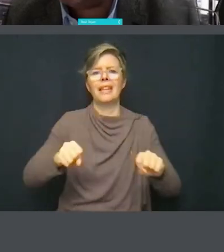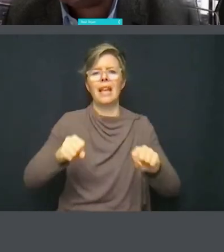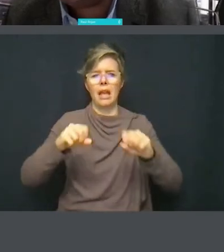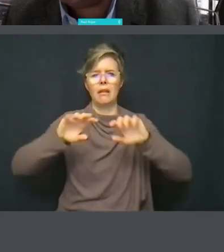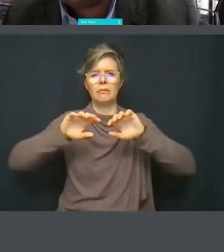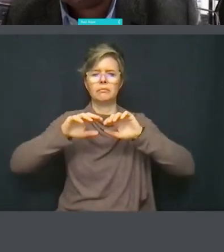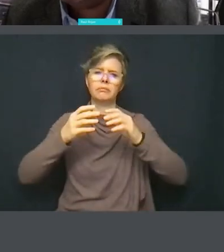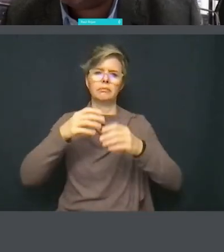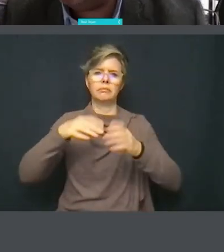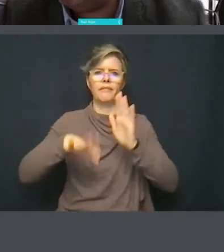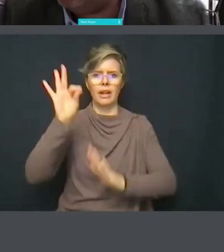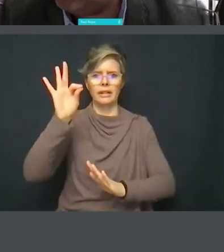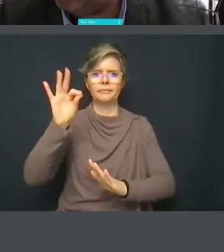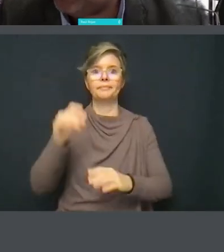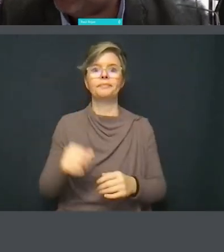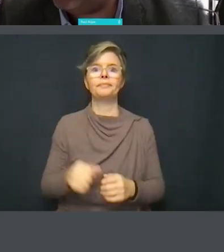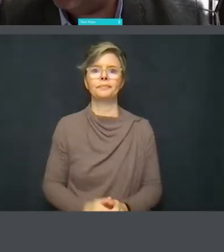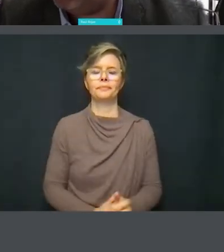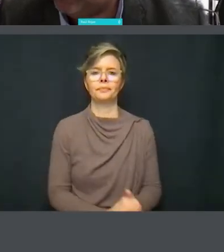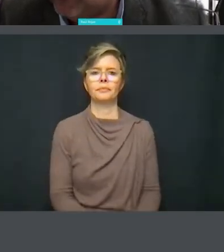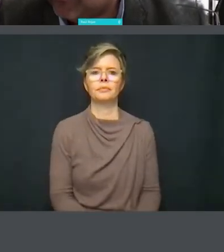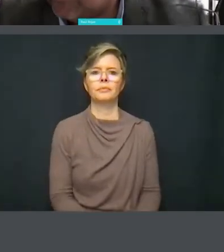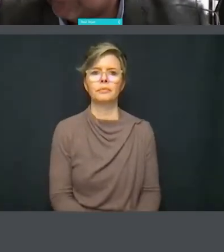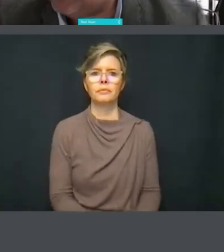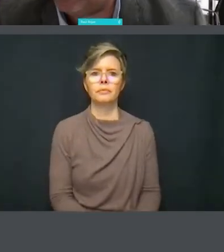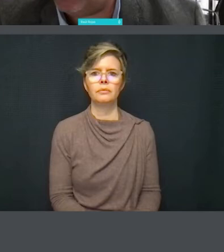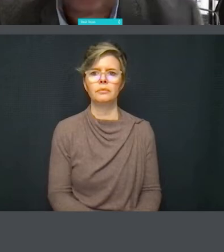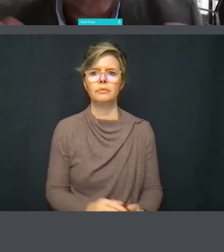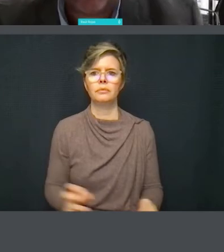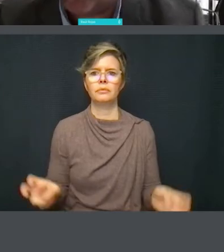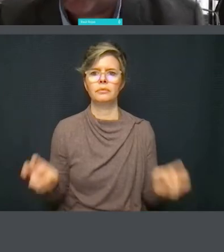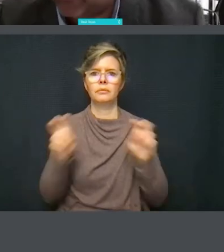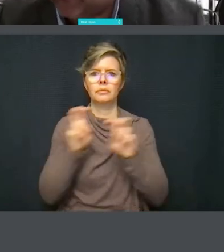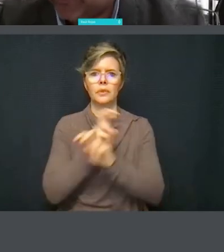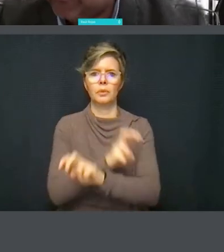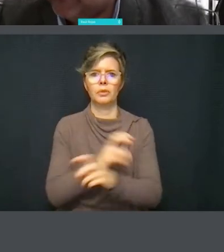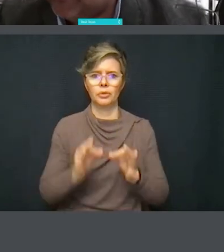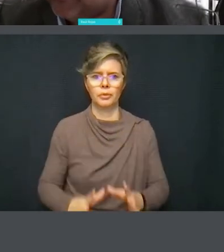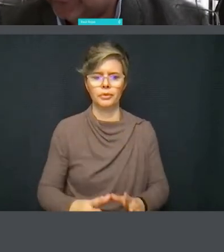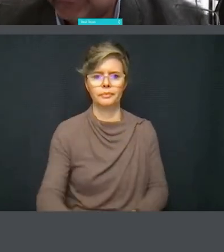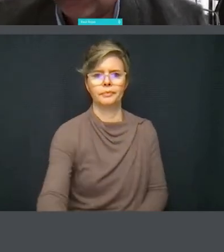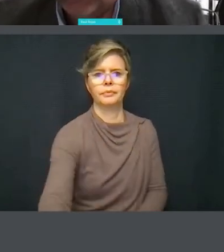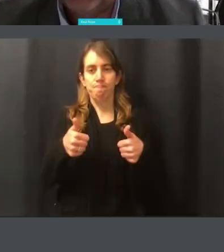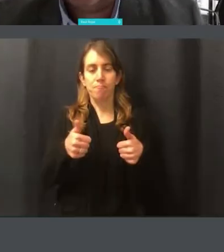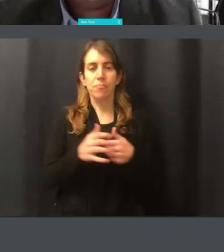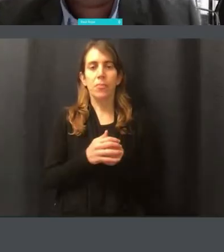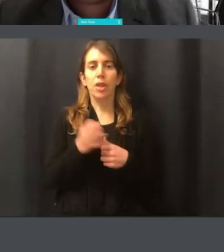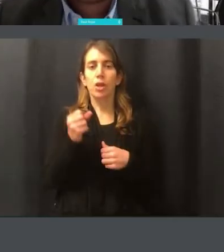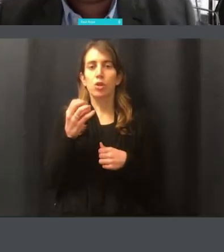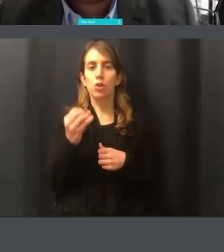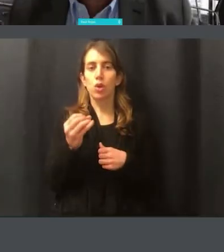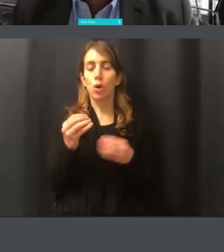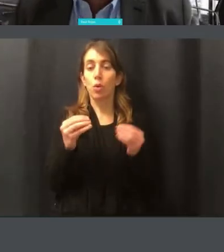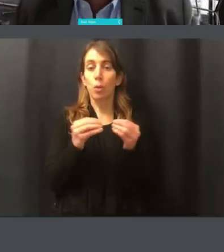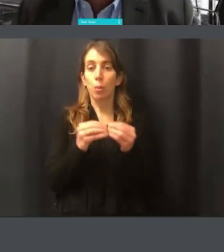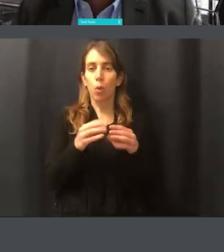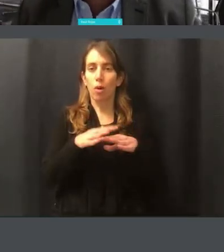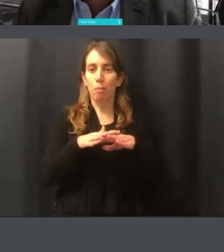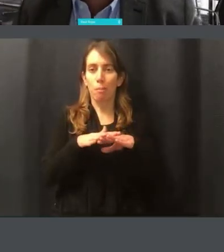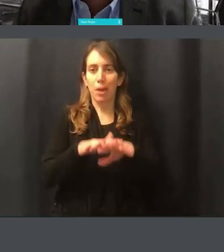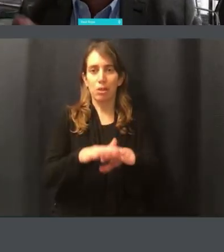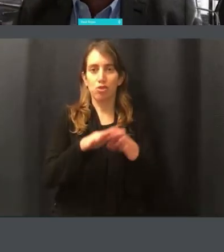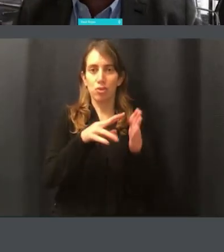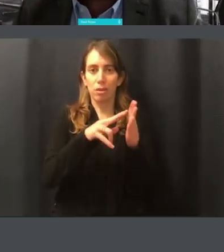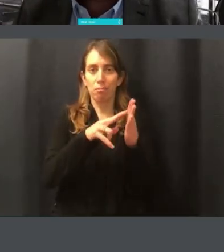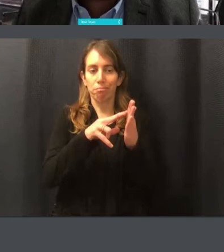A lot of us have seen, sometimes in the empirical literature, but also now in more kind of mainstream literature, this issue of the